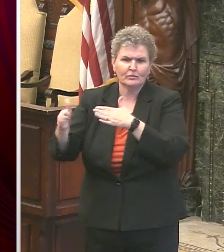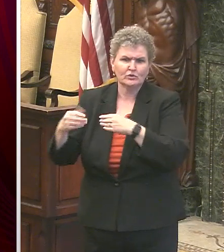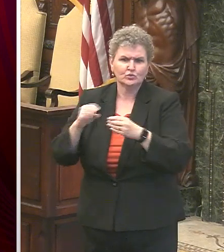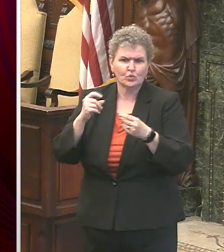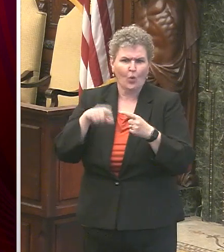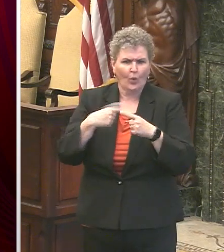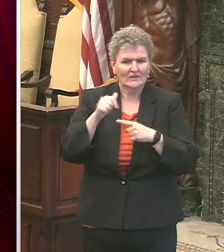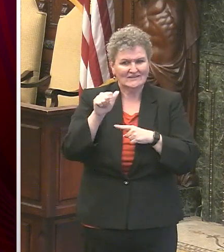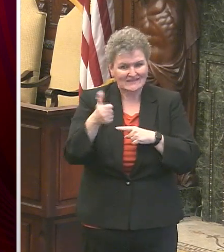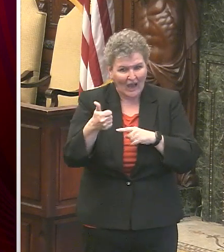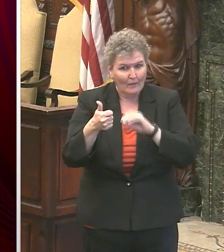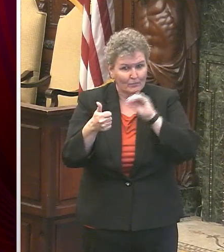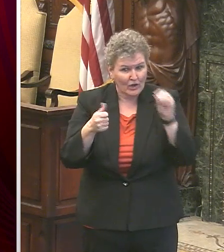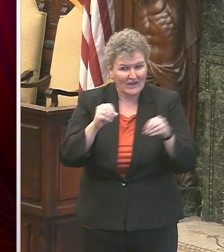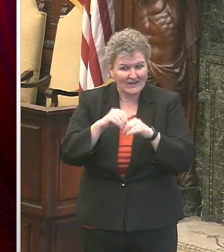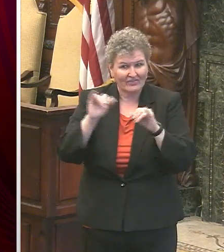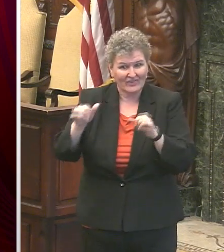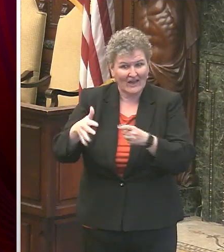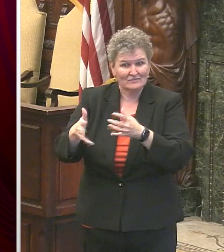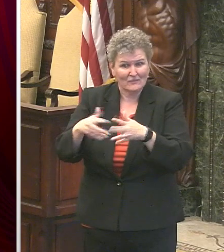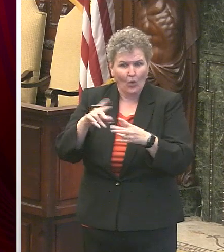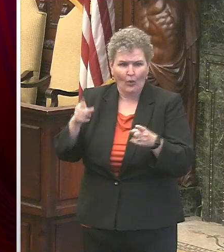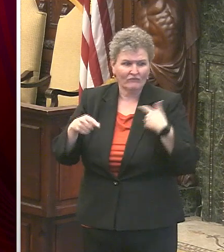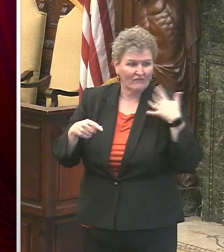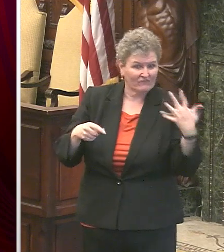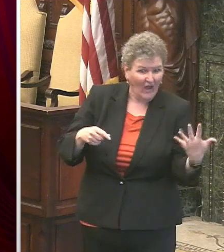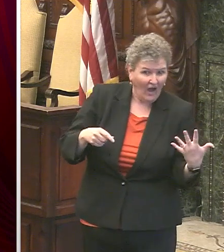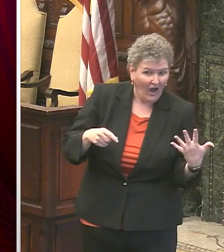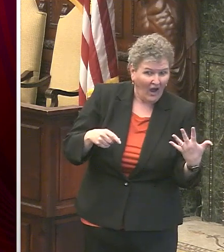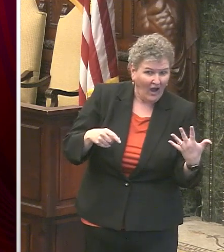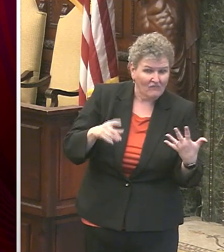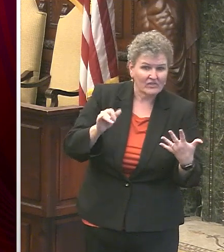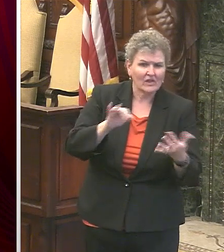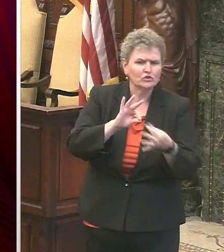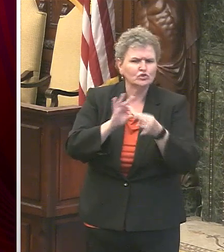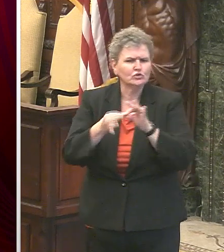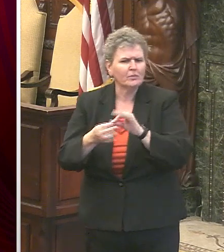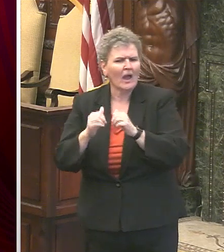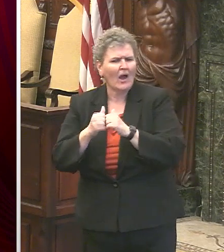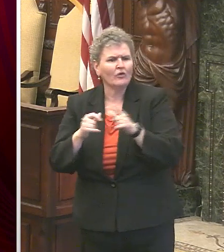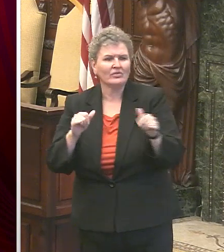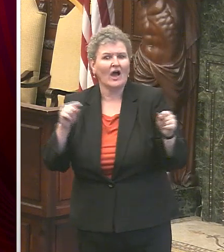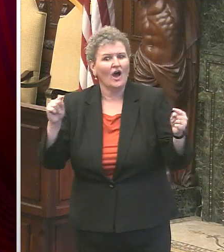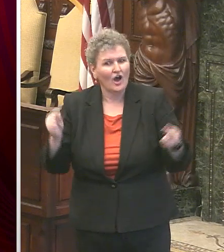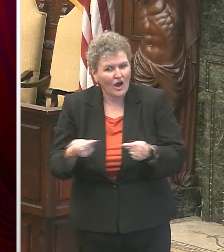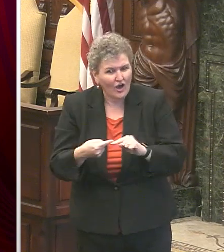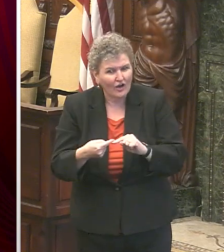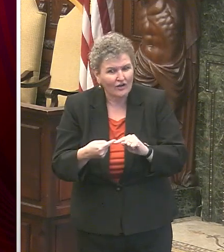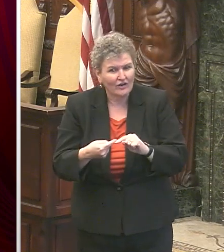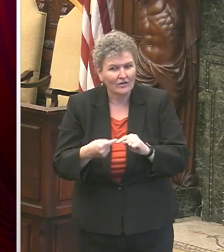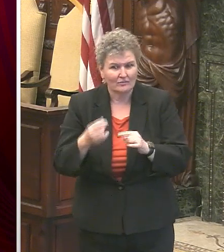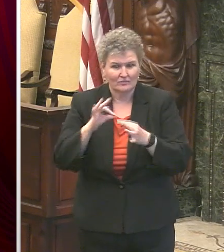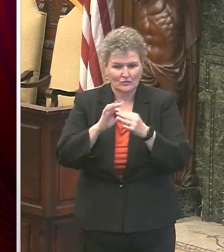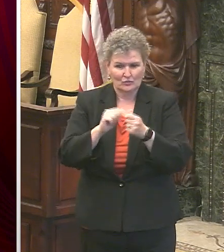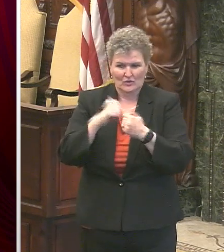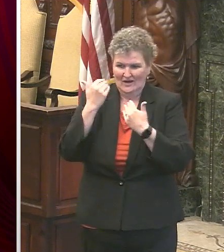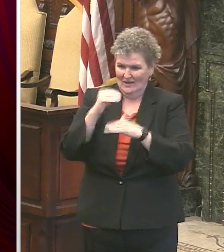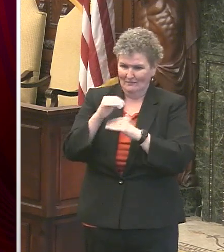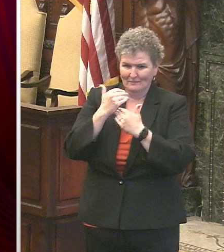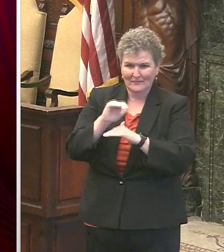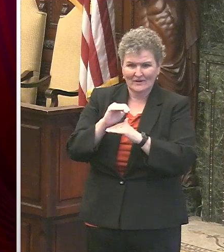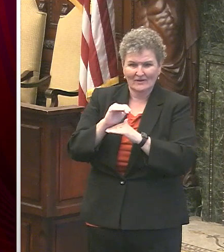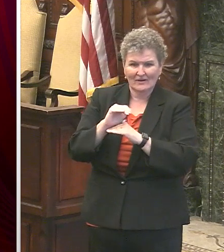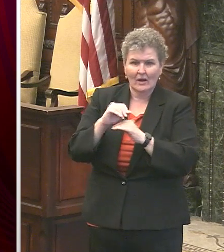10% of that. So that's 5 people. So his interpretation is that this could actually hurt in terms of limiting or limit even